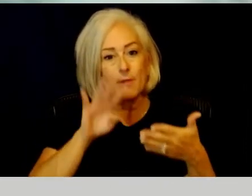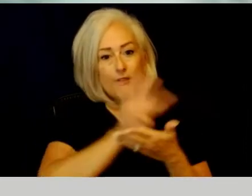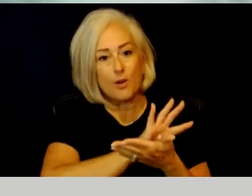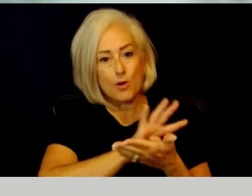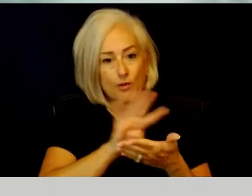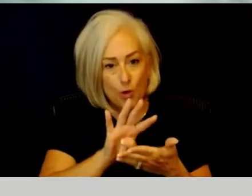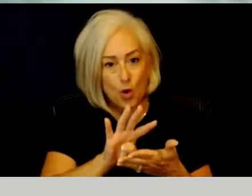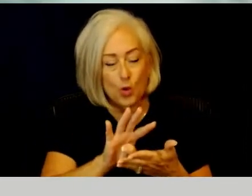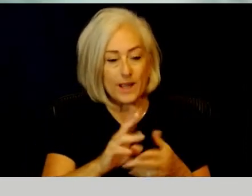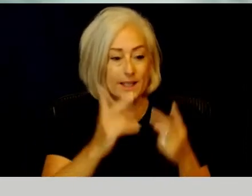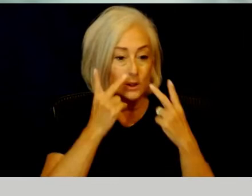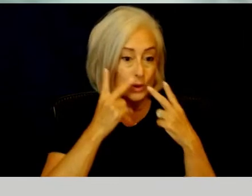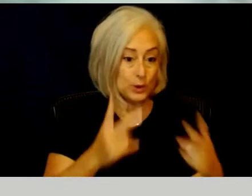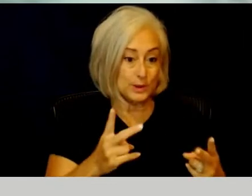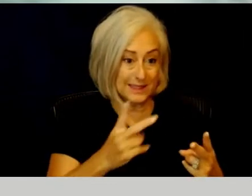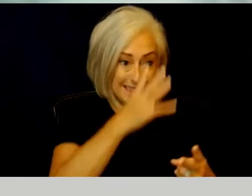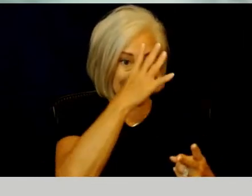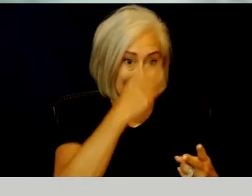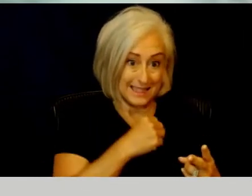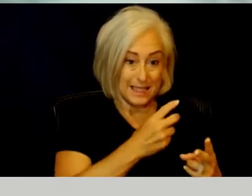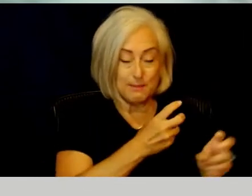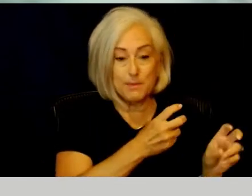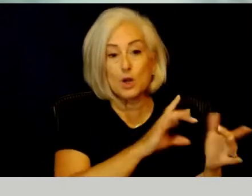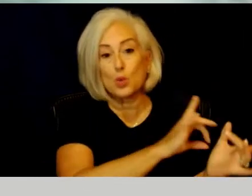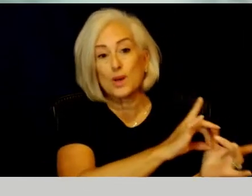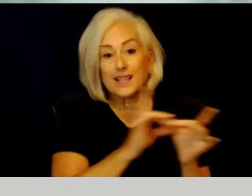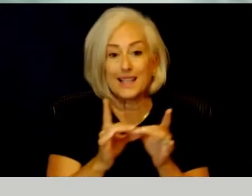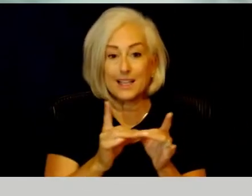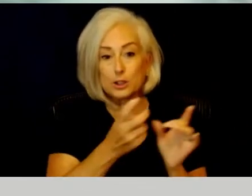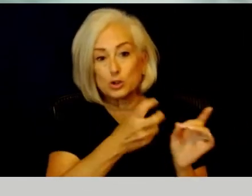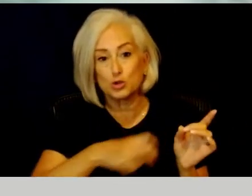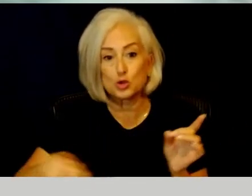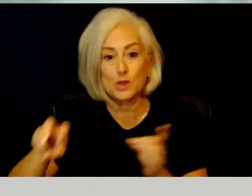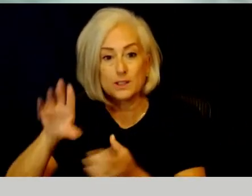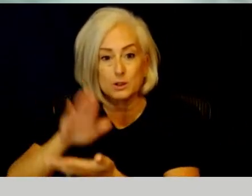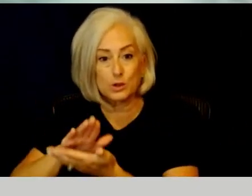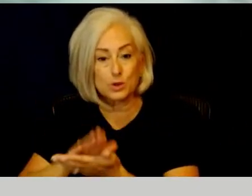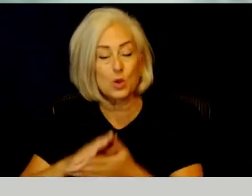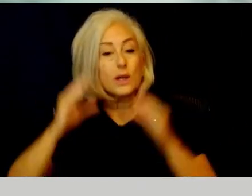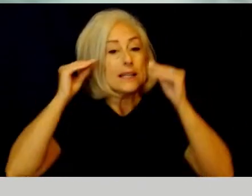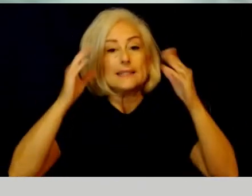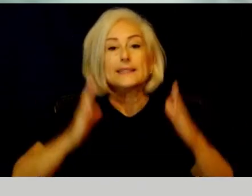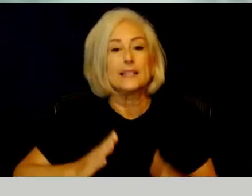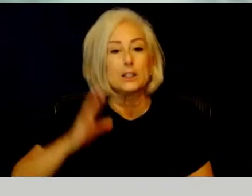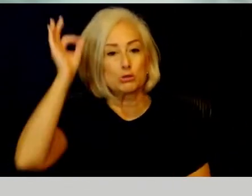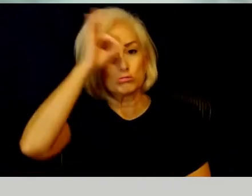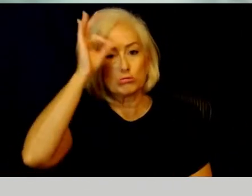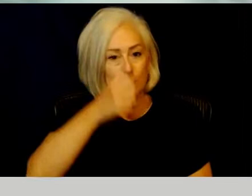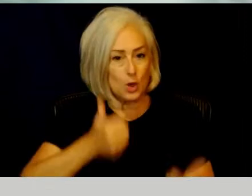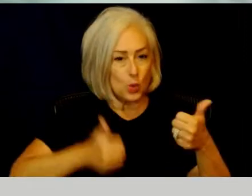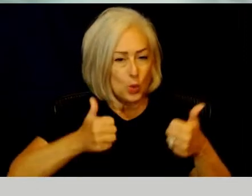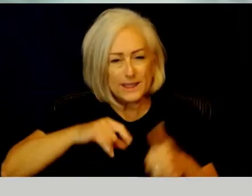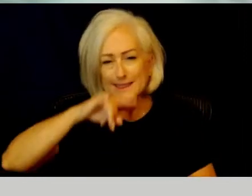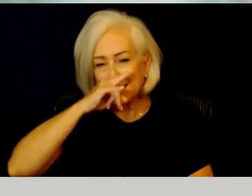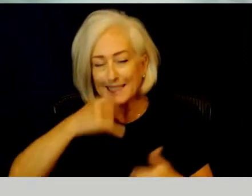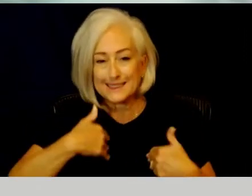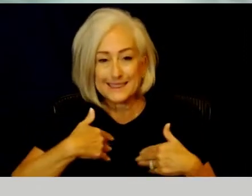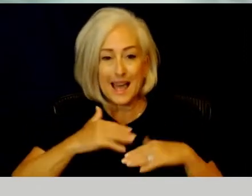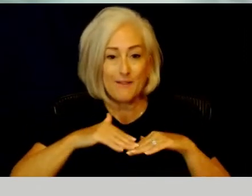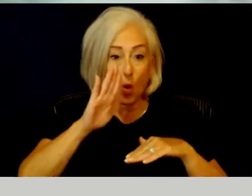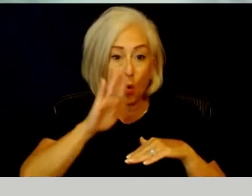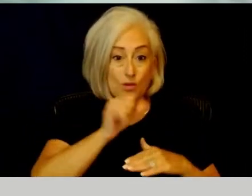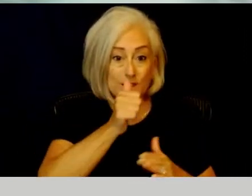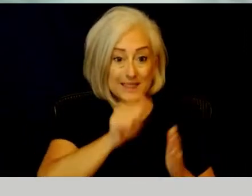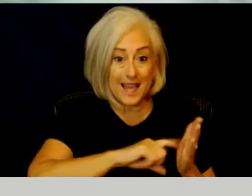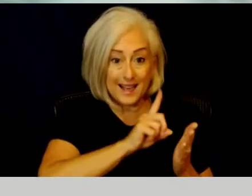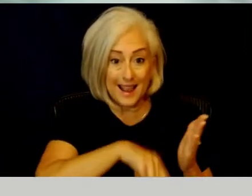to school. The teachers did not know which kids had the amount of sleep they had. The study found that children who got 10+ hours of sleep a